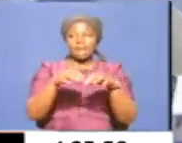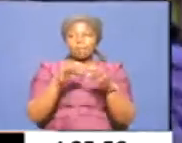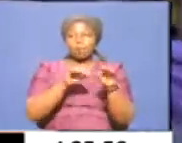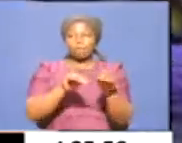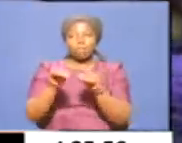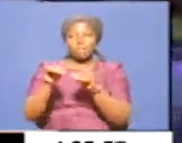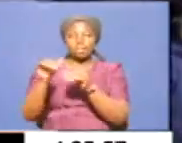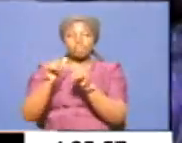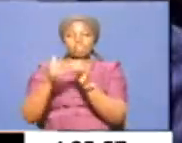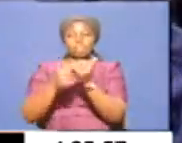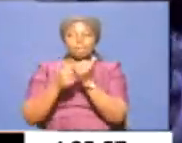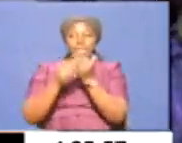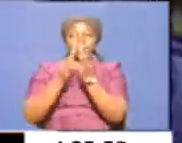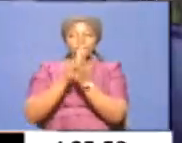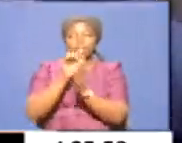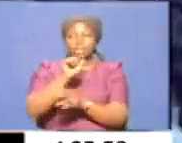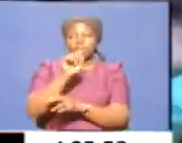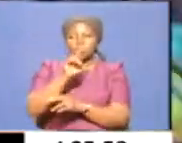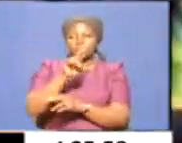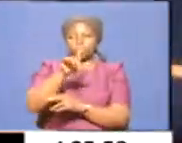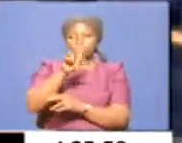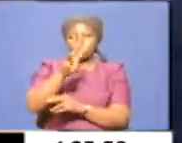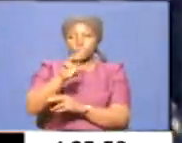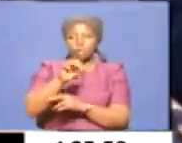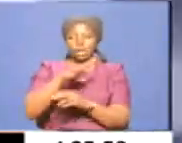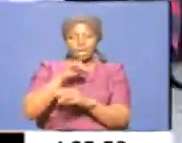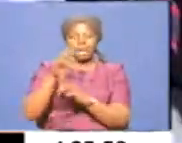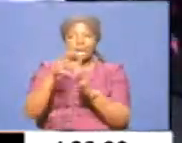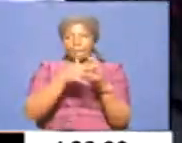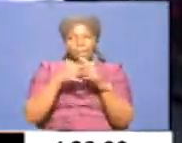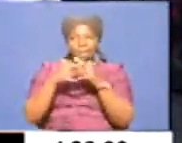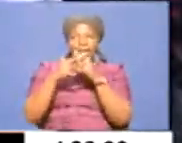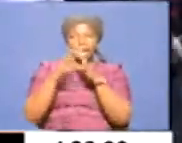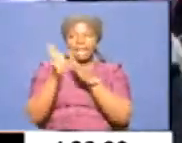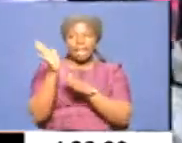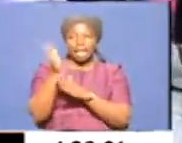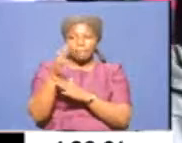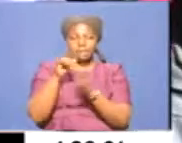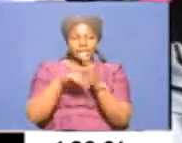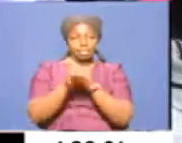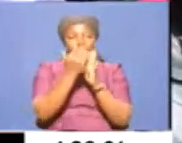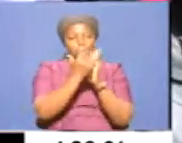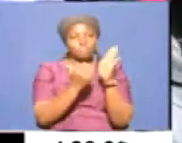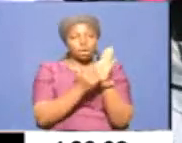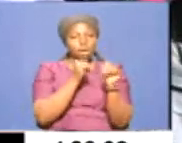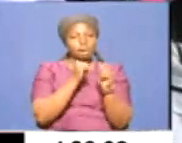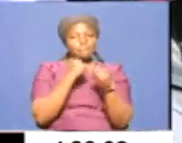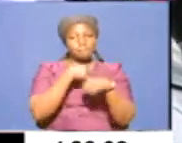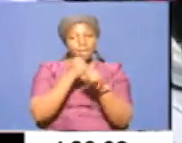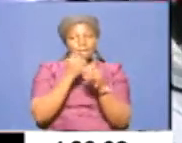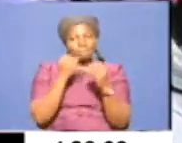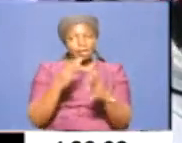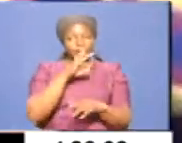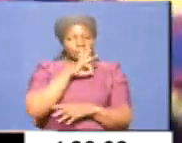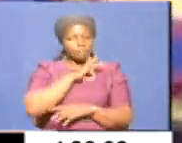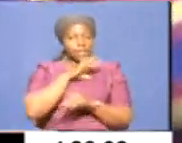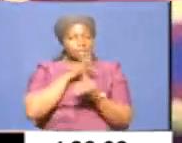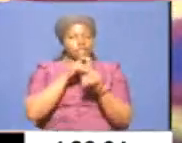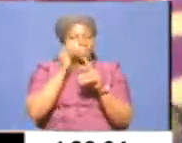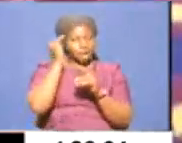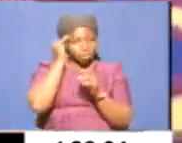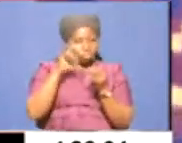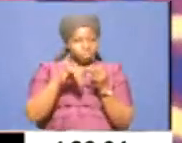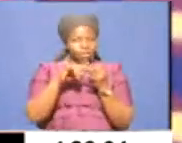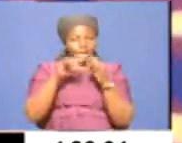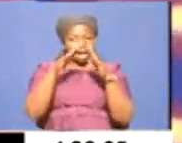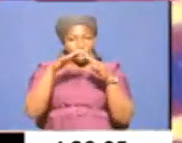Sulwe and the American Embassy in a program that has seen many benefit from education, shelter and life